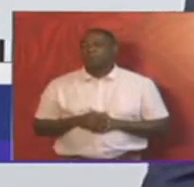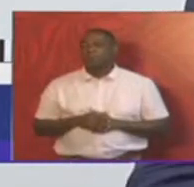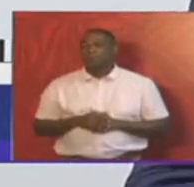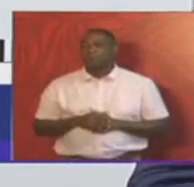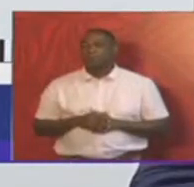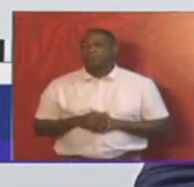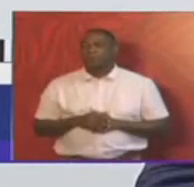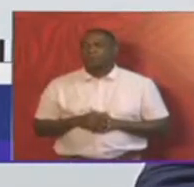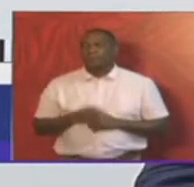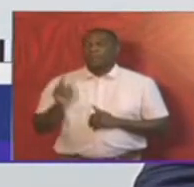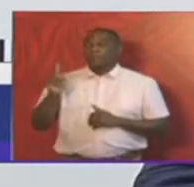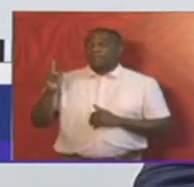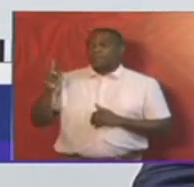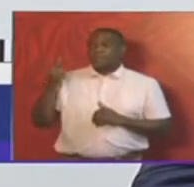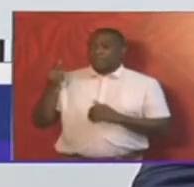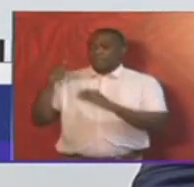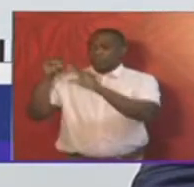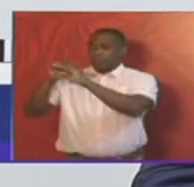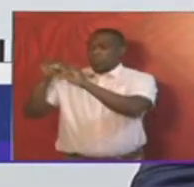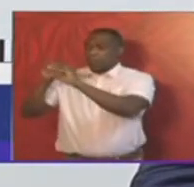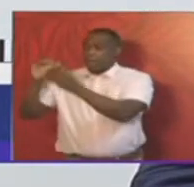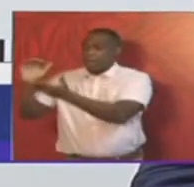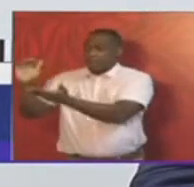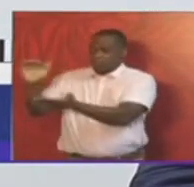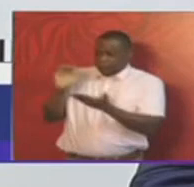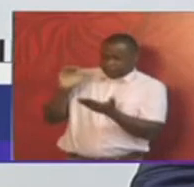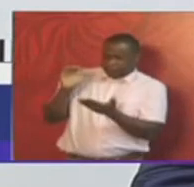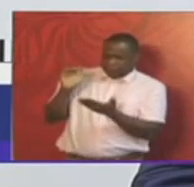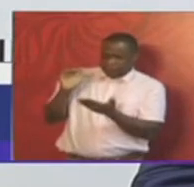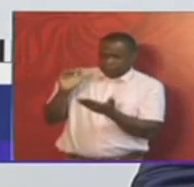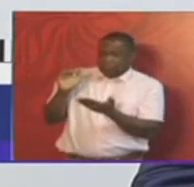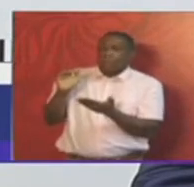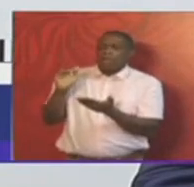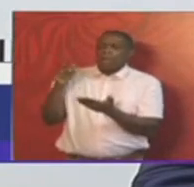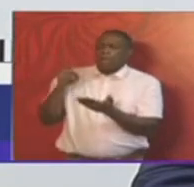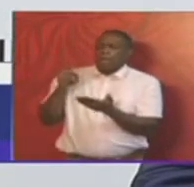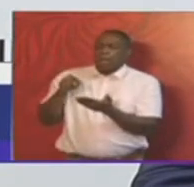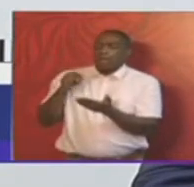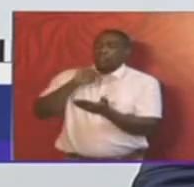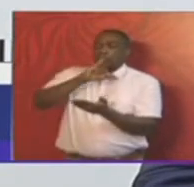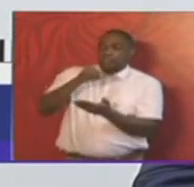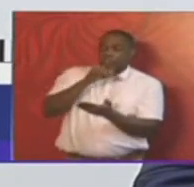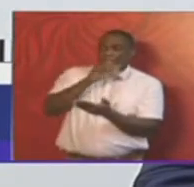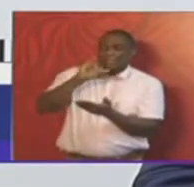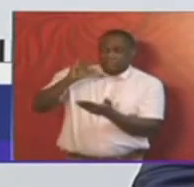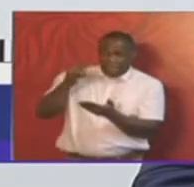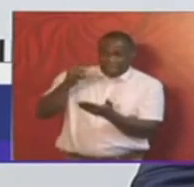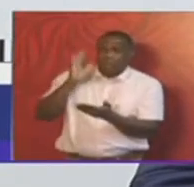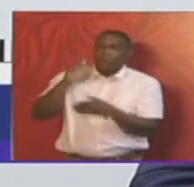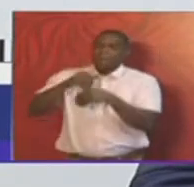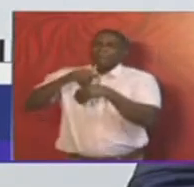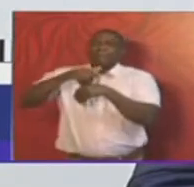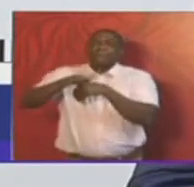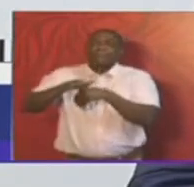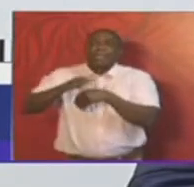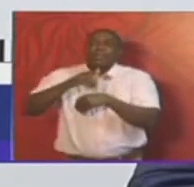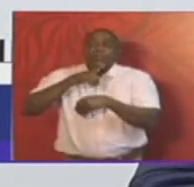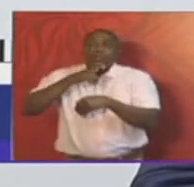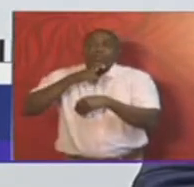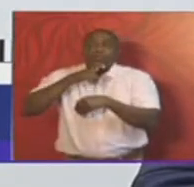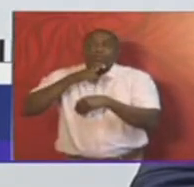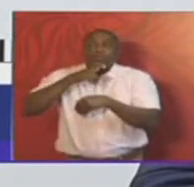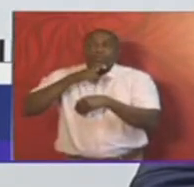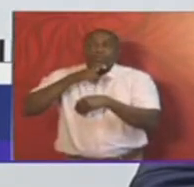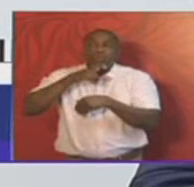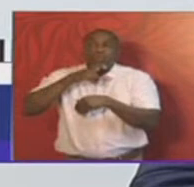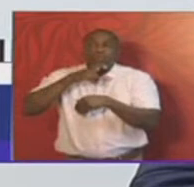these Johnson & Johnson vaccines will be sent to, and we are prioritizing in the